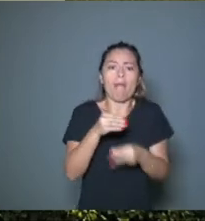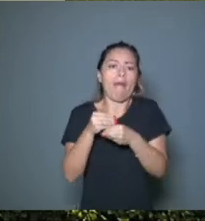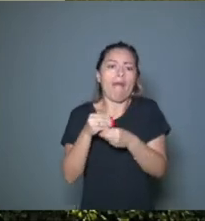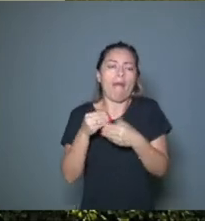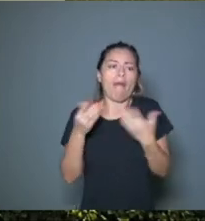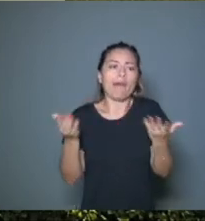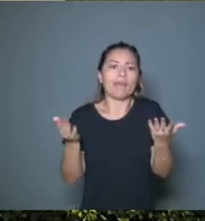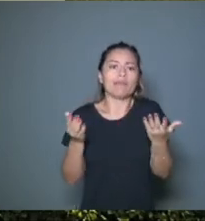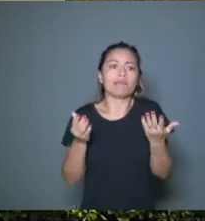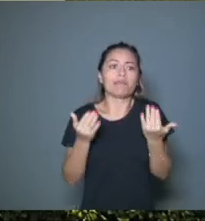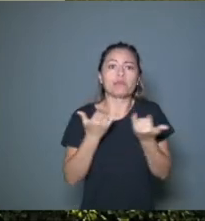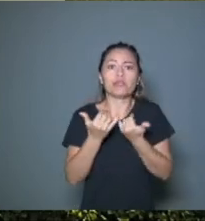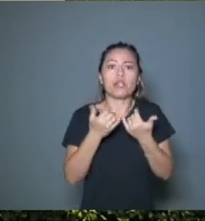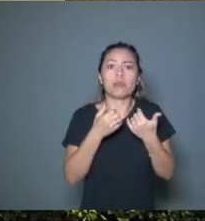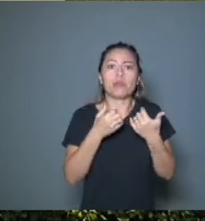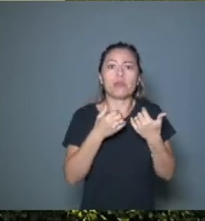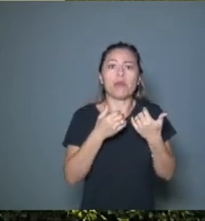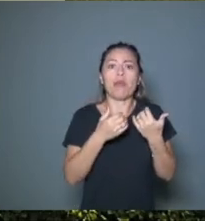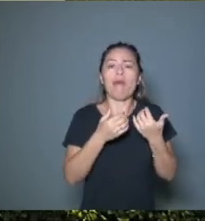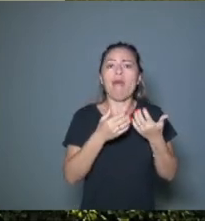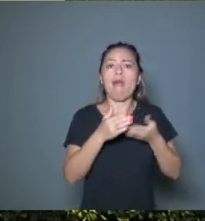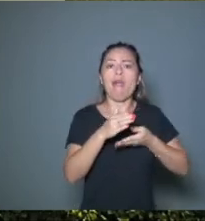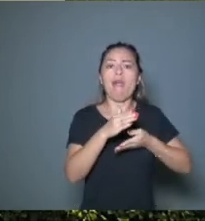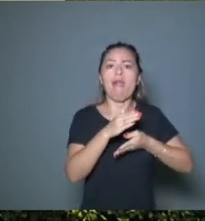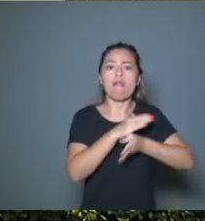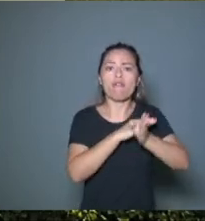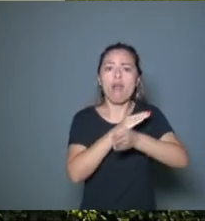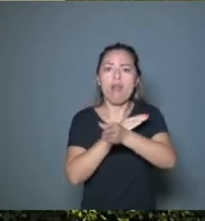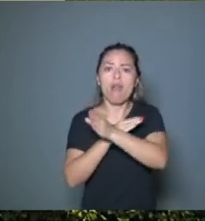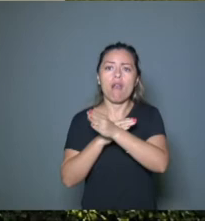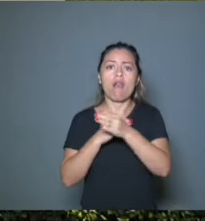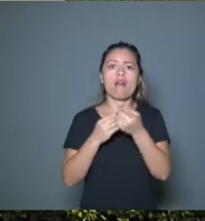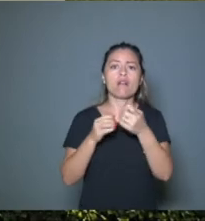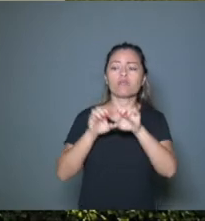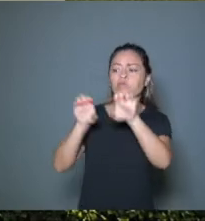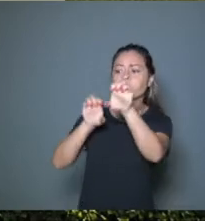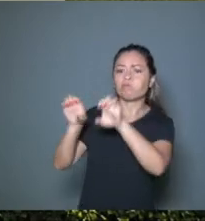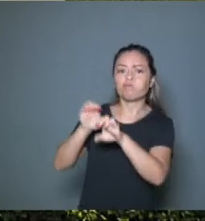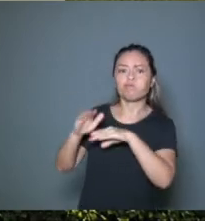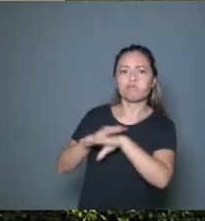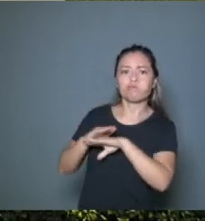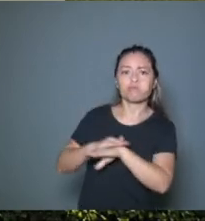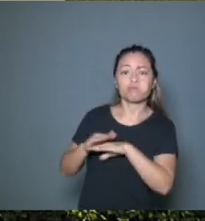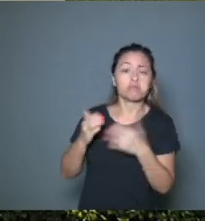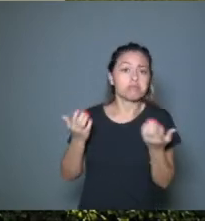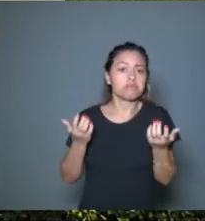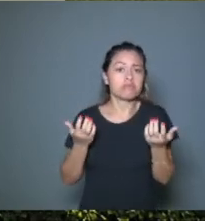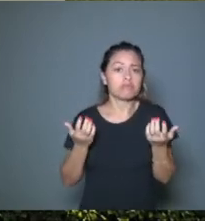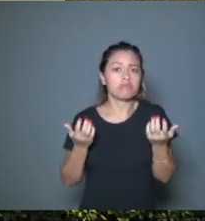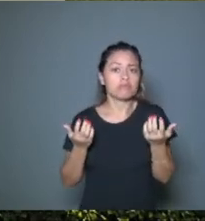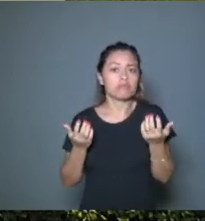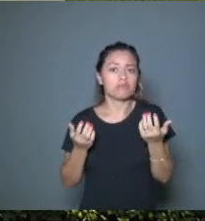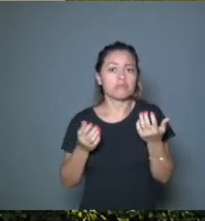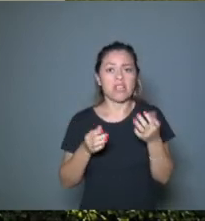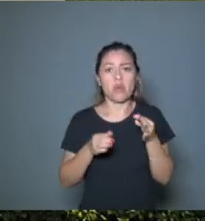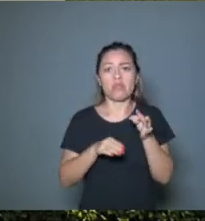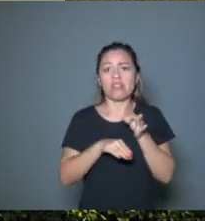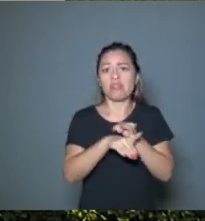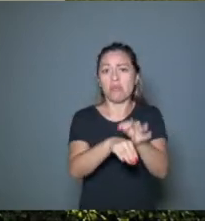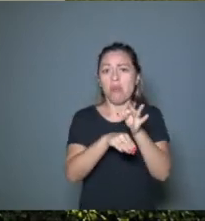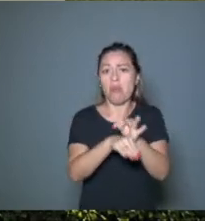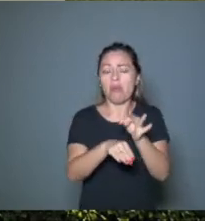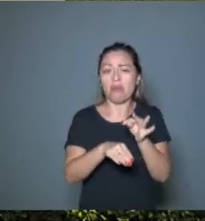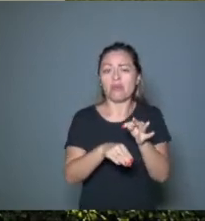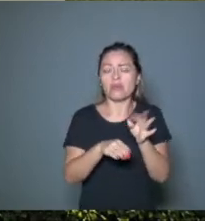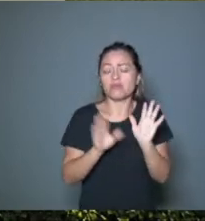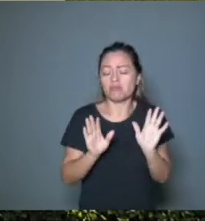into complementary businesses, such as, for instance, transportation and storage, where there are some opportunities in the